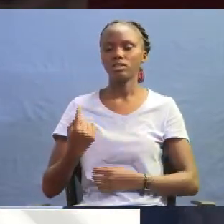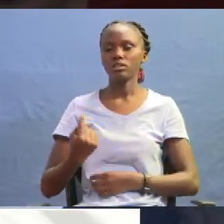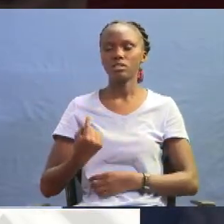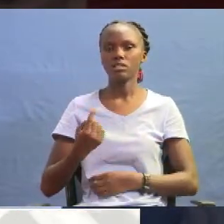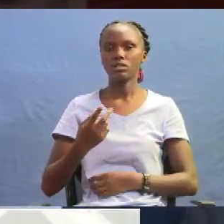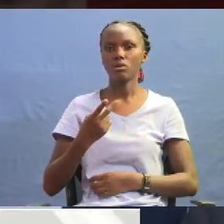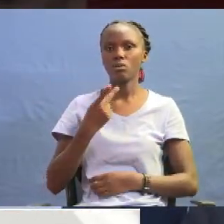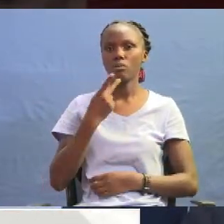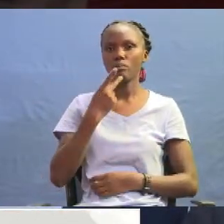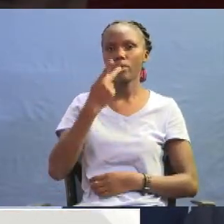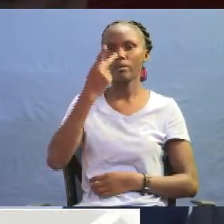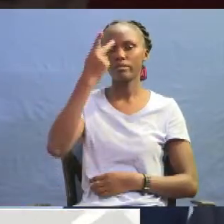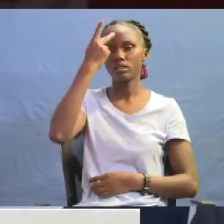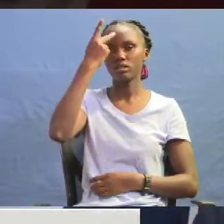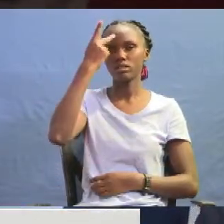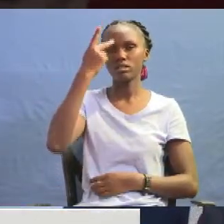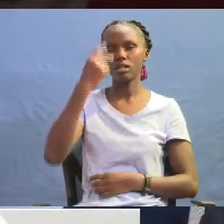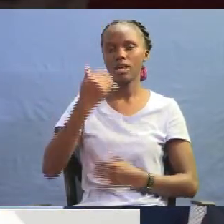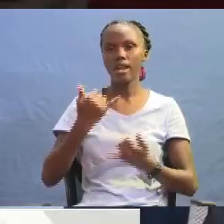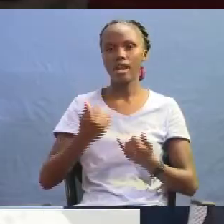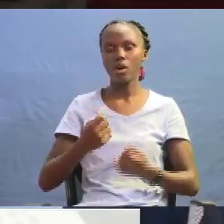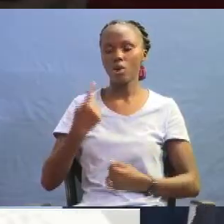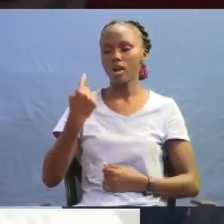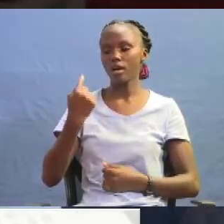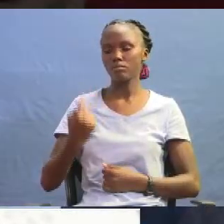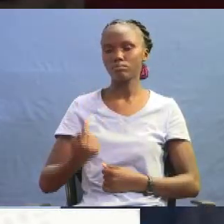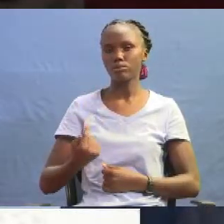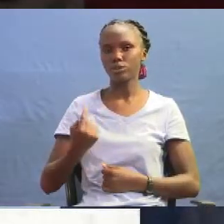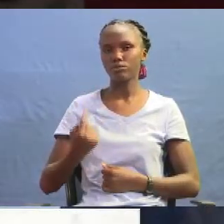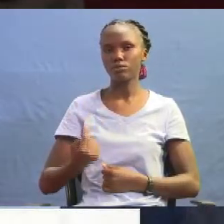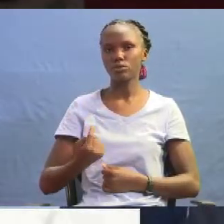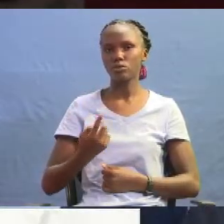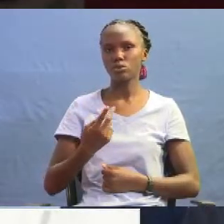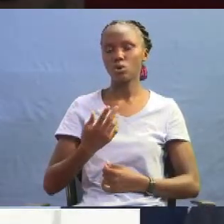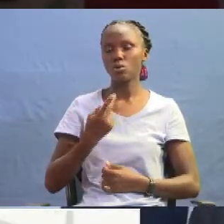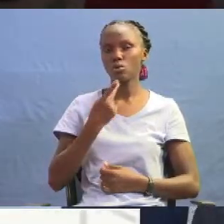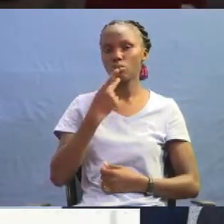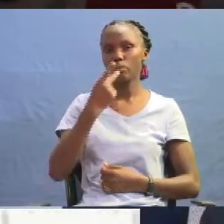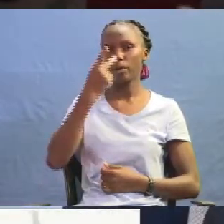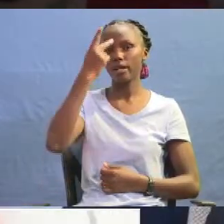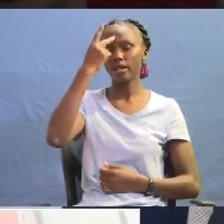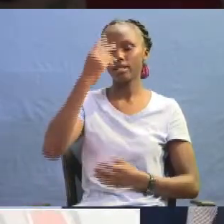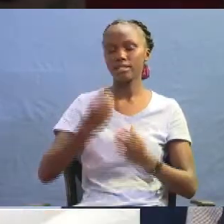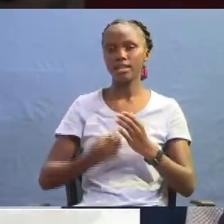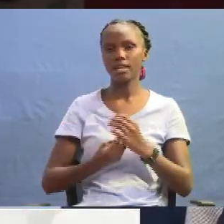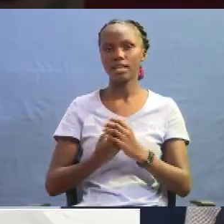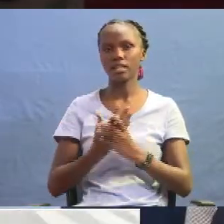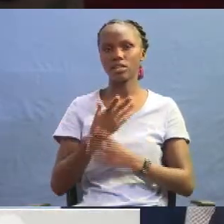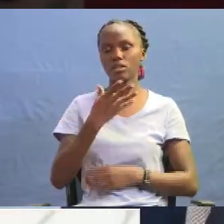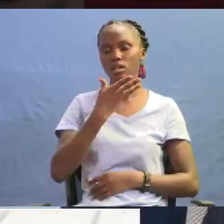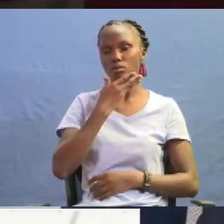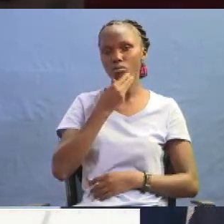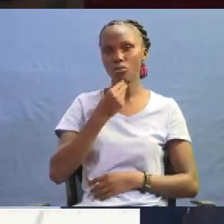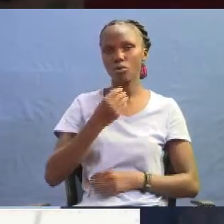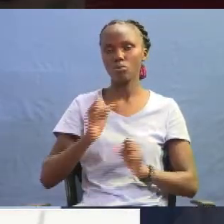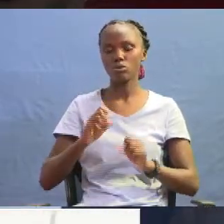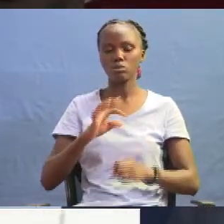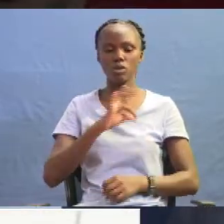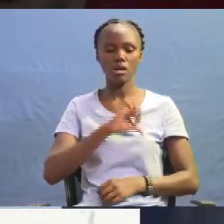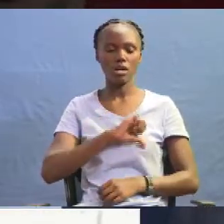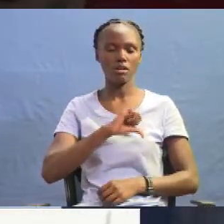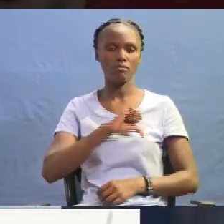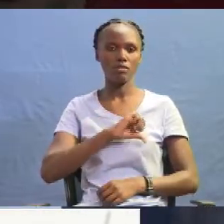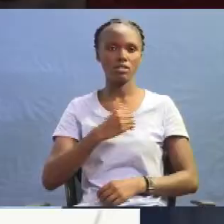motherhood. The boy in a single motherhood setup is disadvantaged in